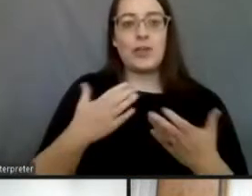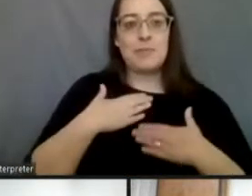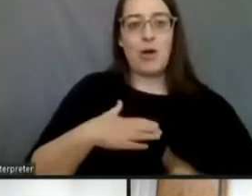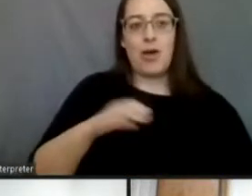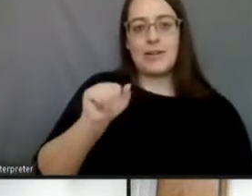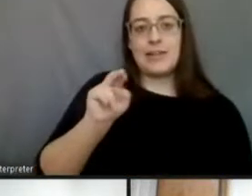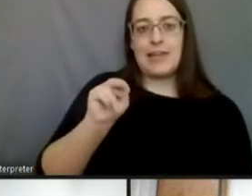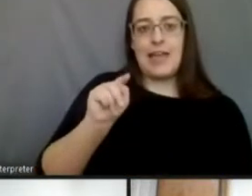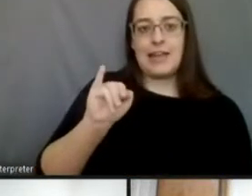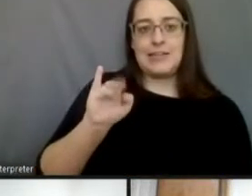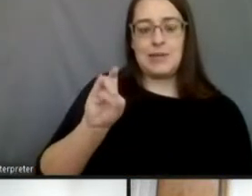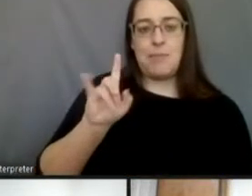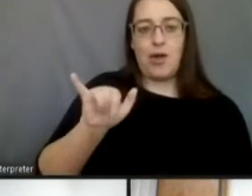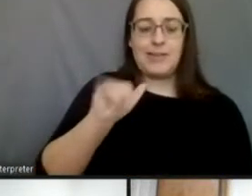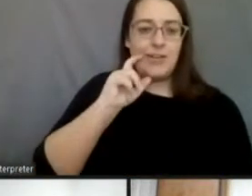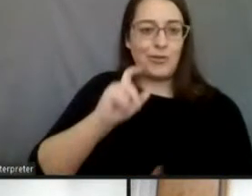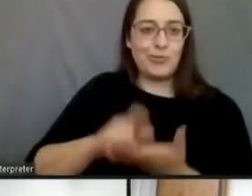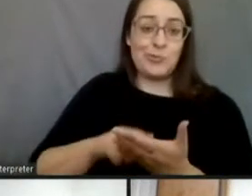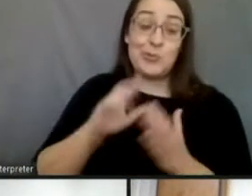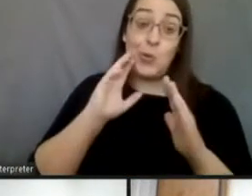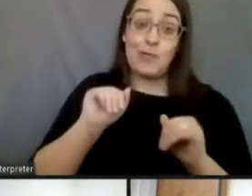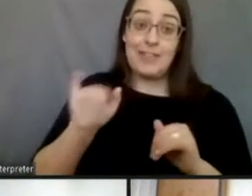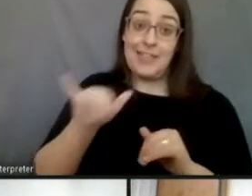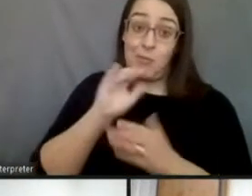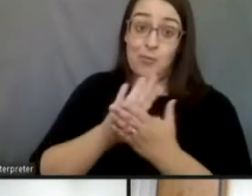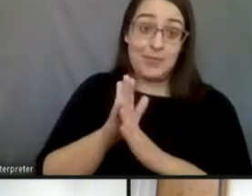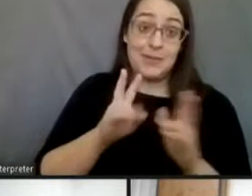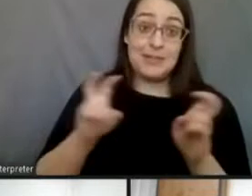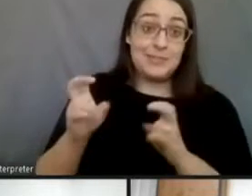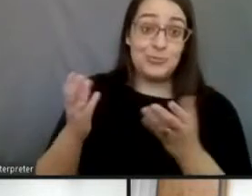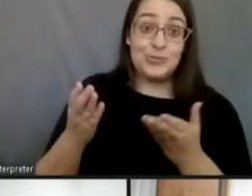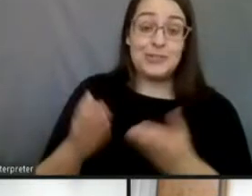be bothered by the South Texas variant.